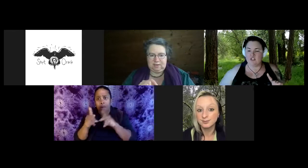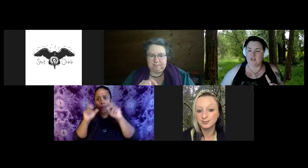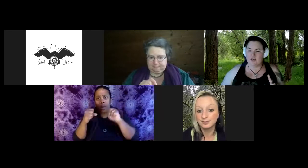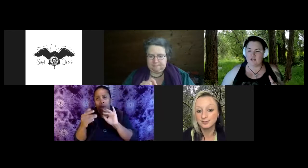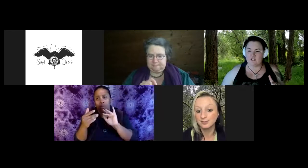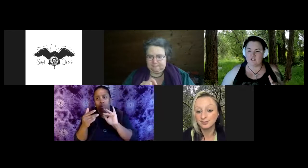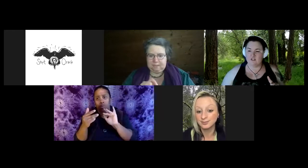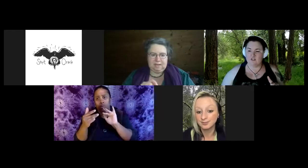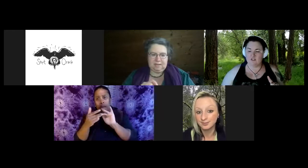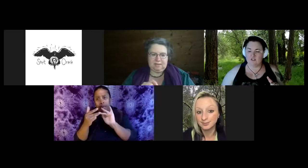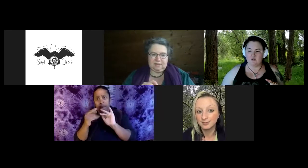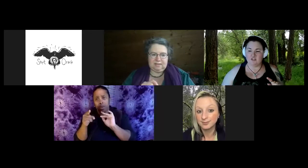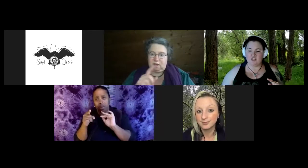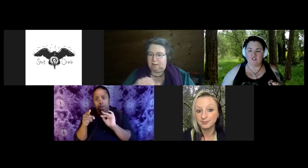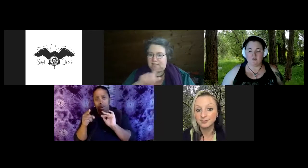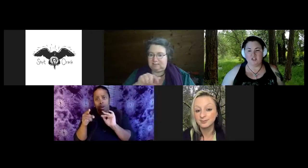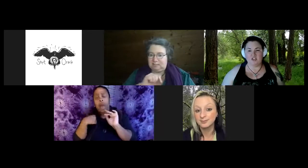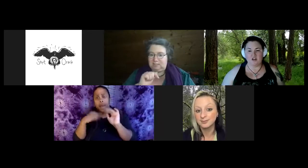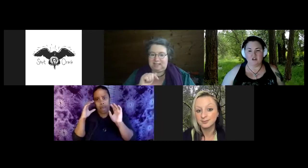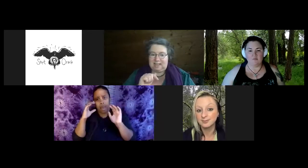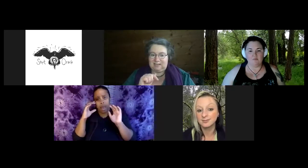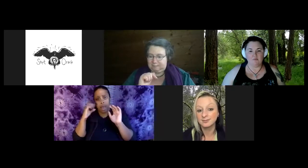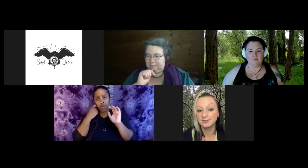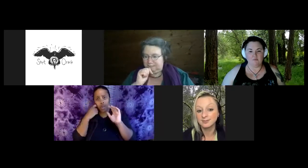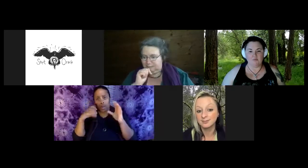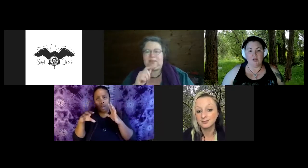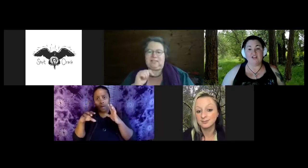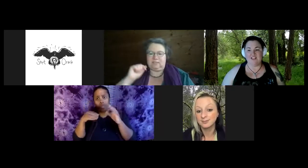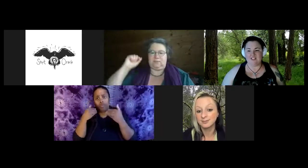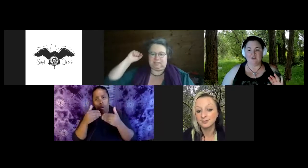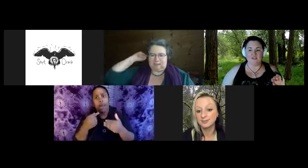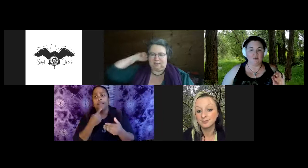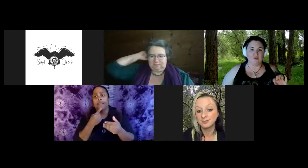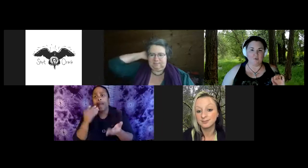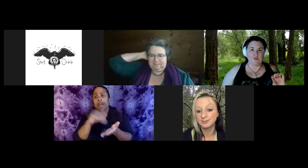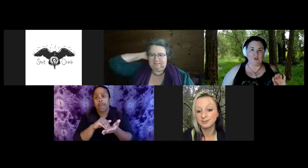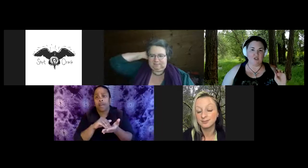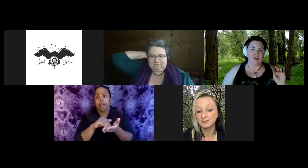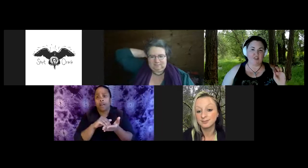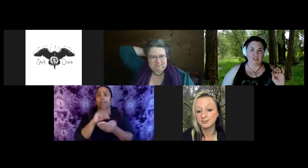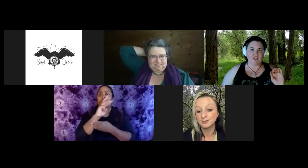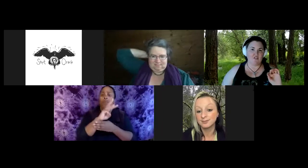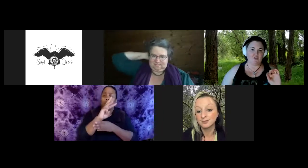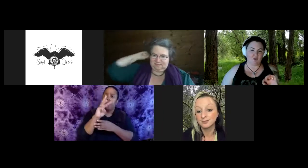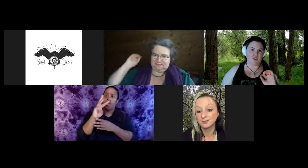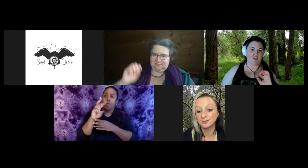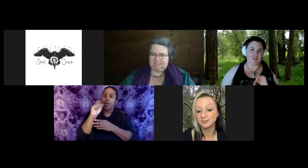did post it in the chat again too. So No, it's just make sure you say it. theshiftwitch.com. Okay, the Shift Witch. Okay, yeah. So it's